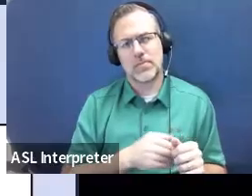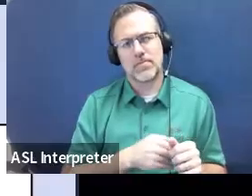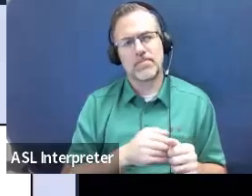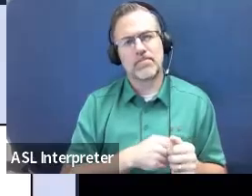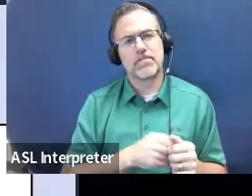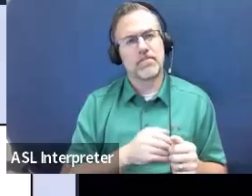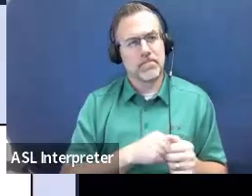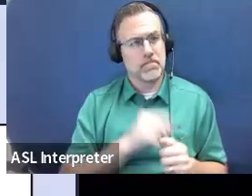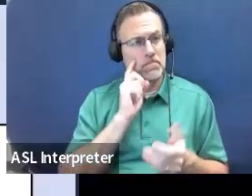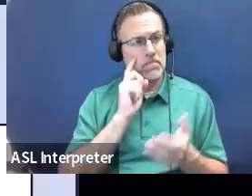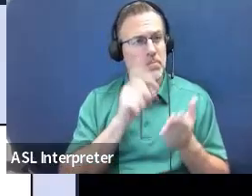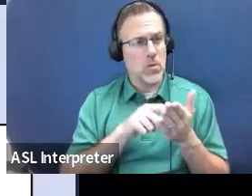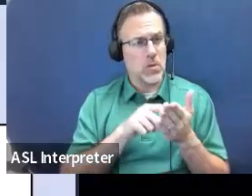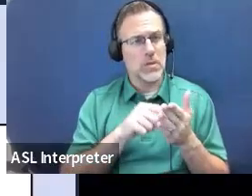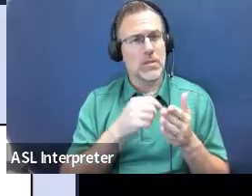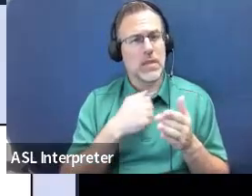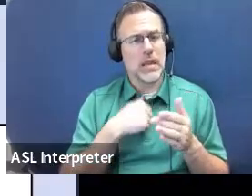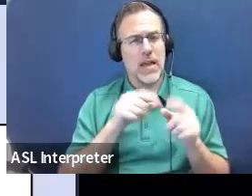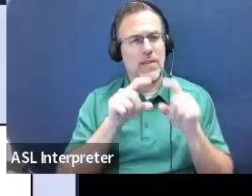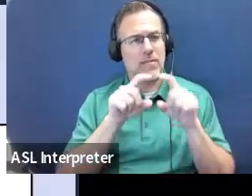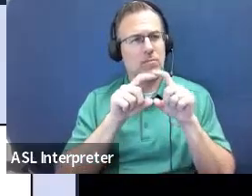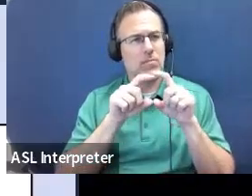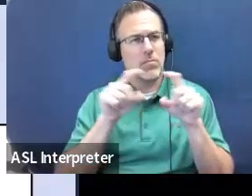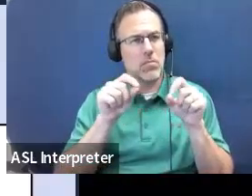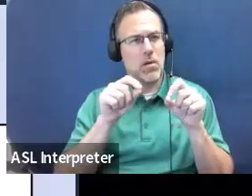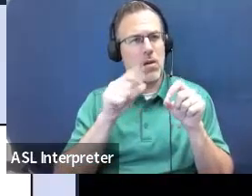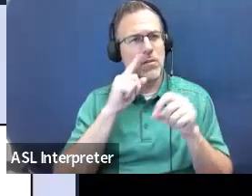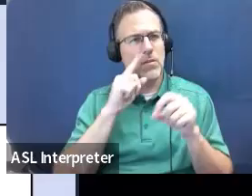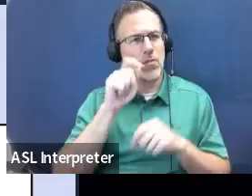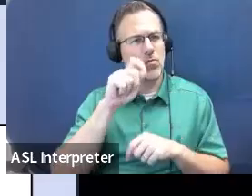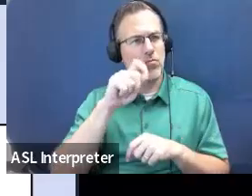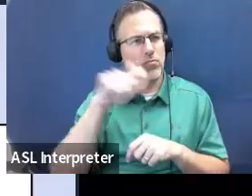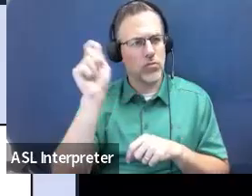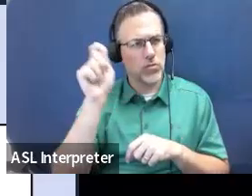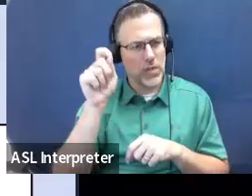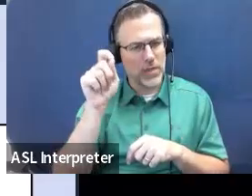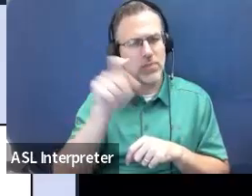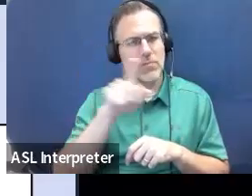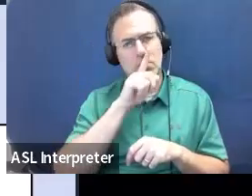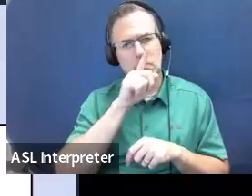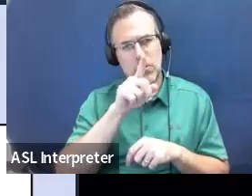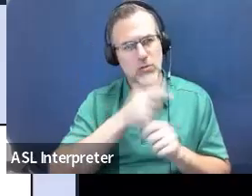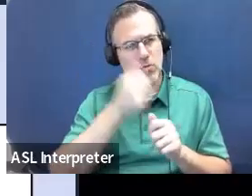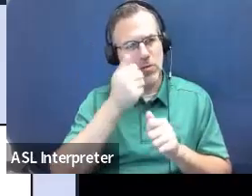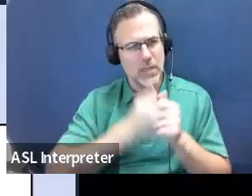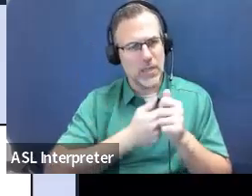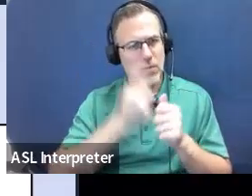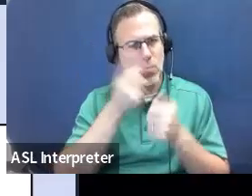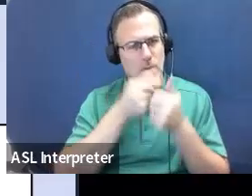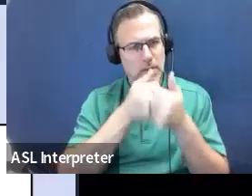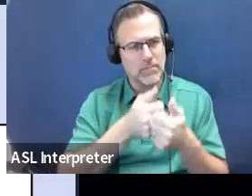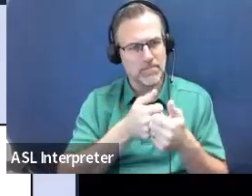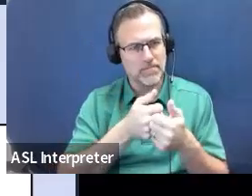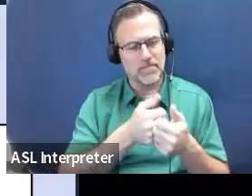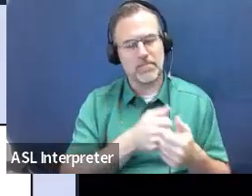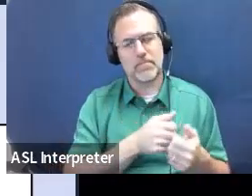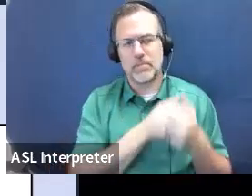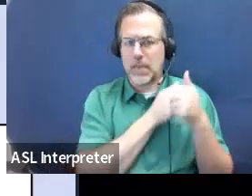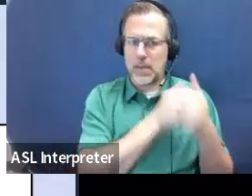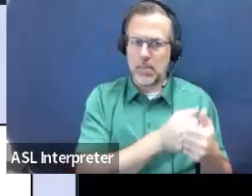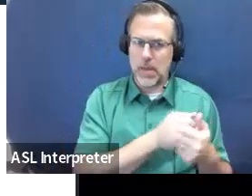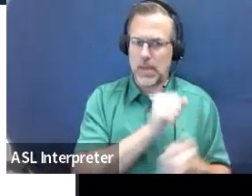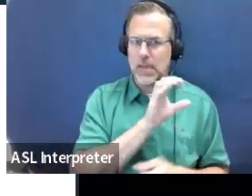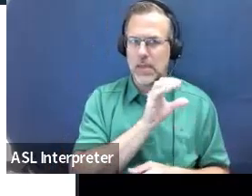boxes for each of the things that you need to make each section compliant. So we're going to kind of go through